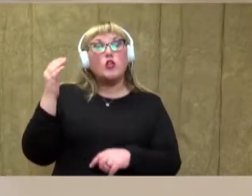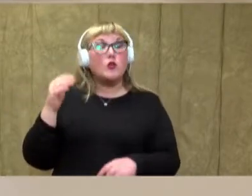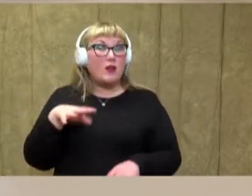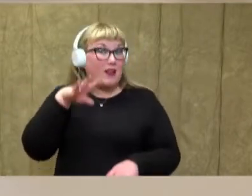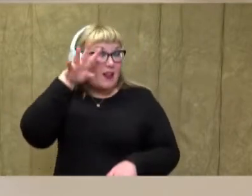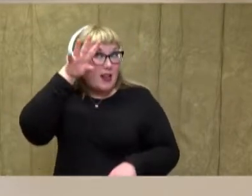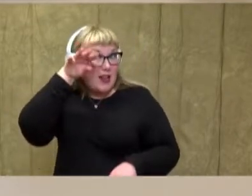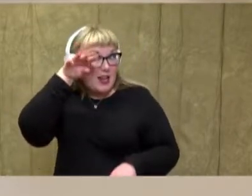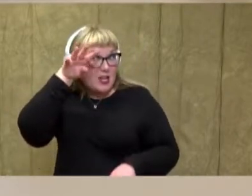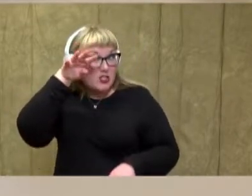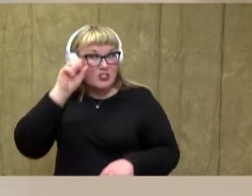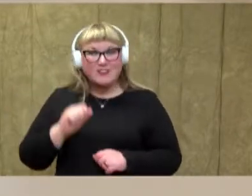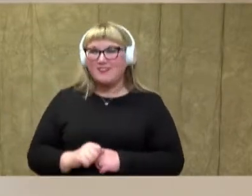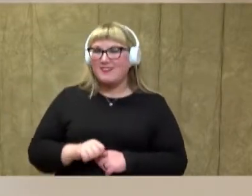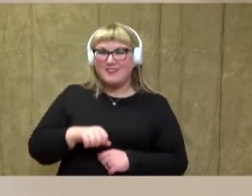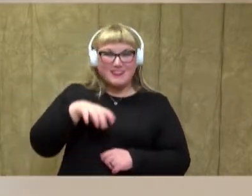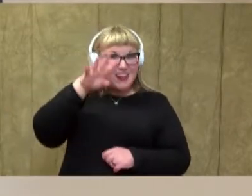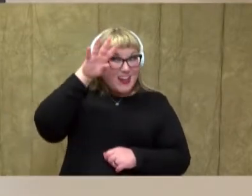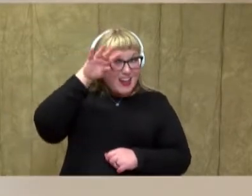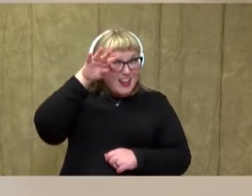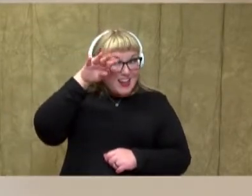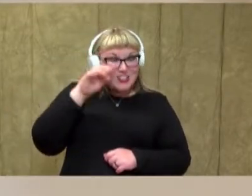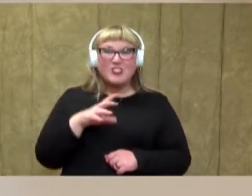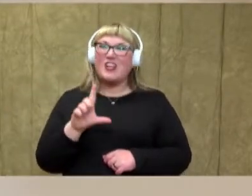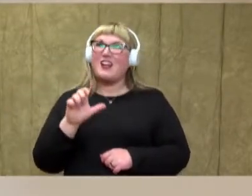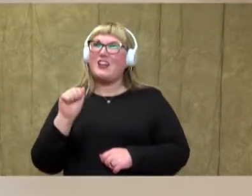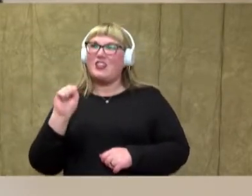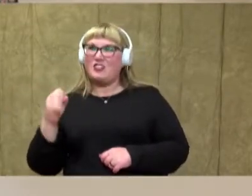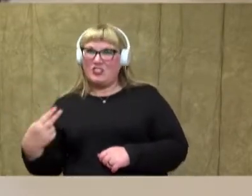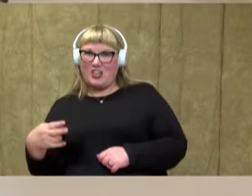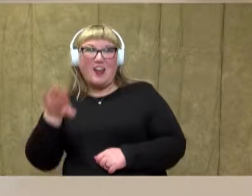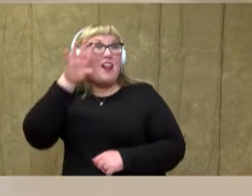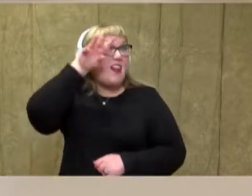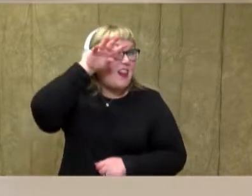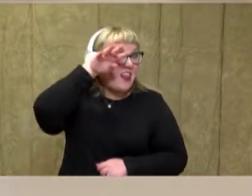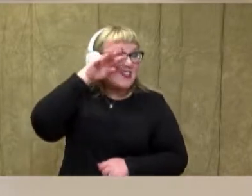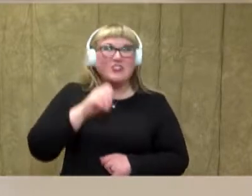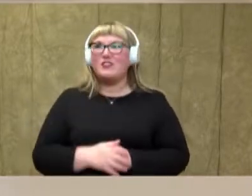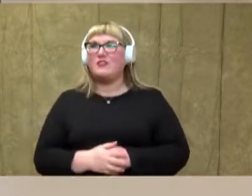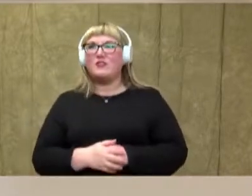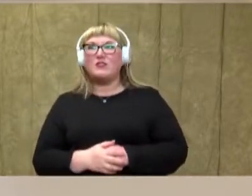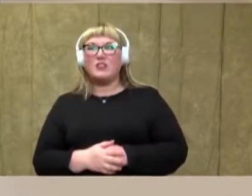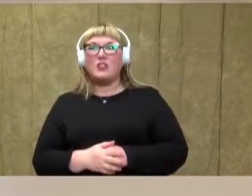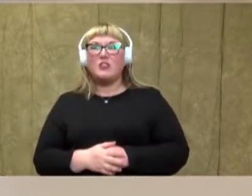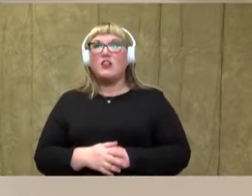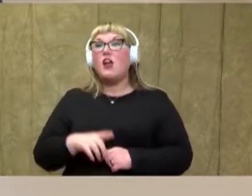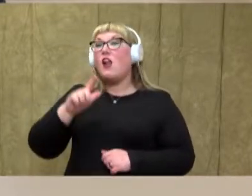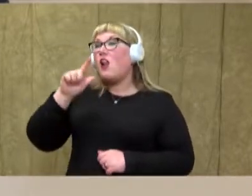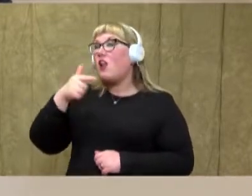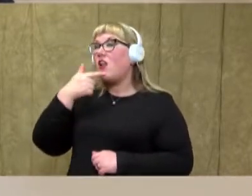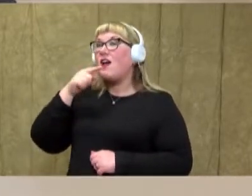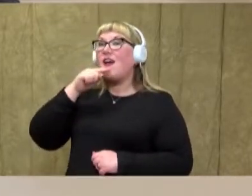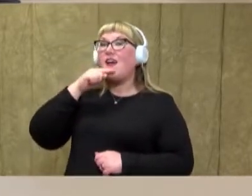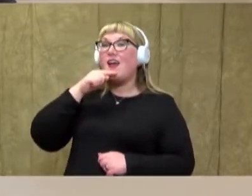Absolutely, I hear the word lash as well. Lash. Listen to the sounds. Lash.